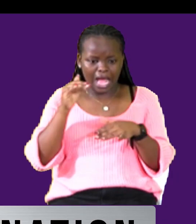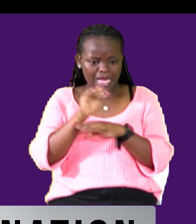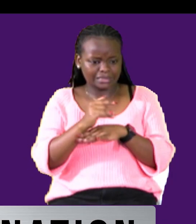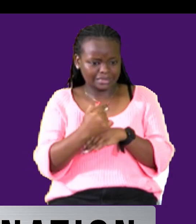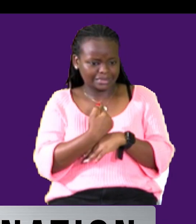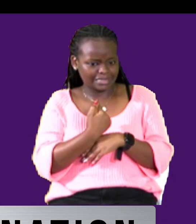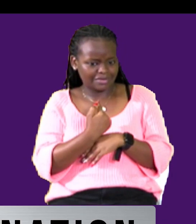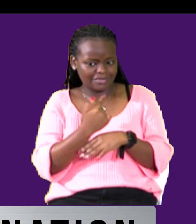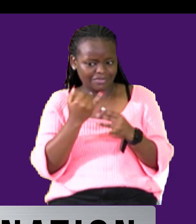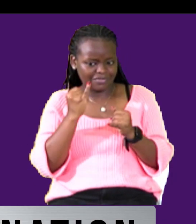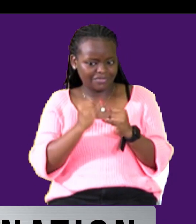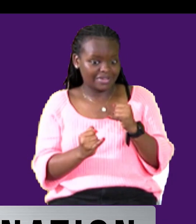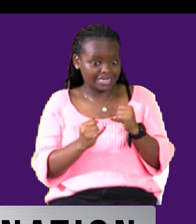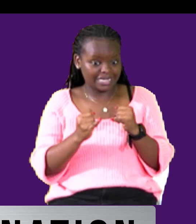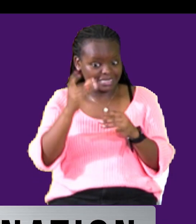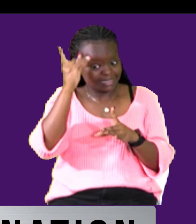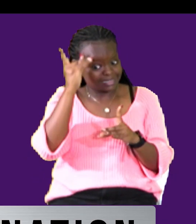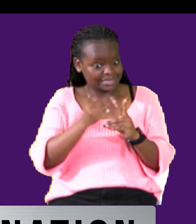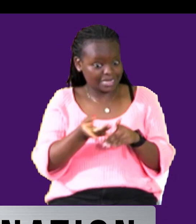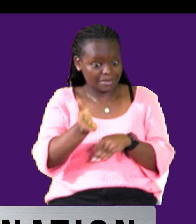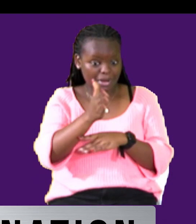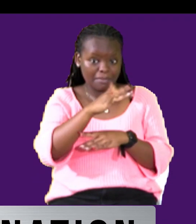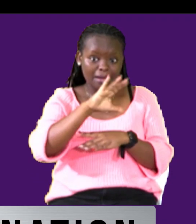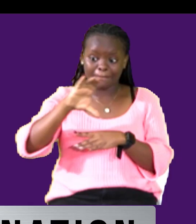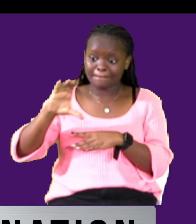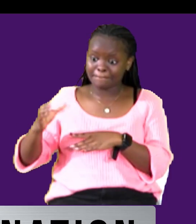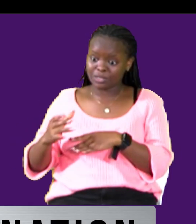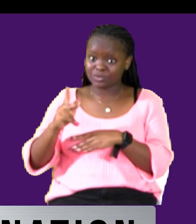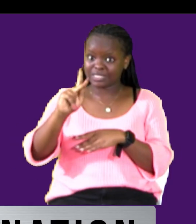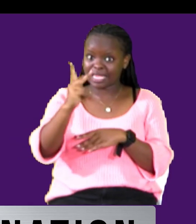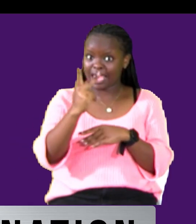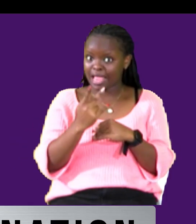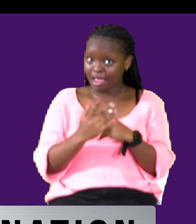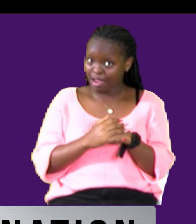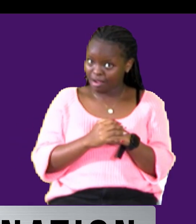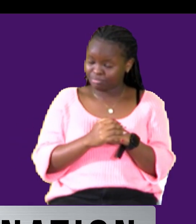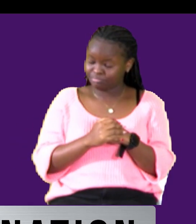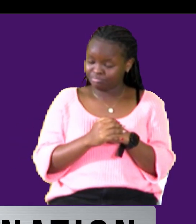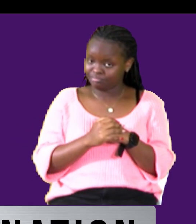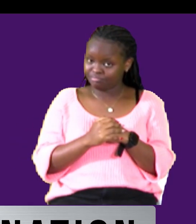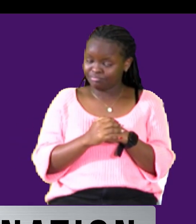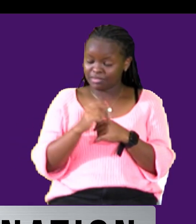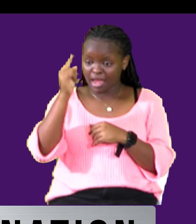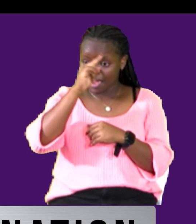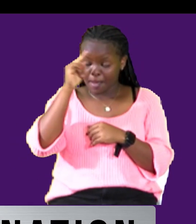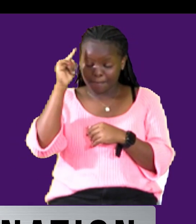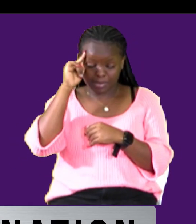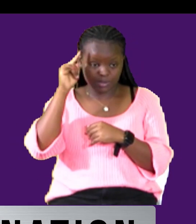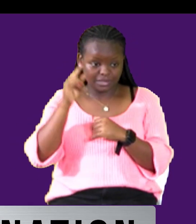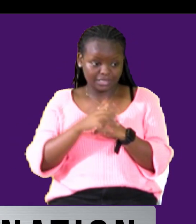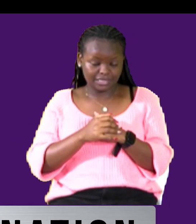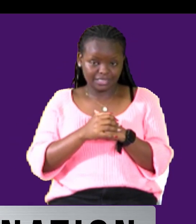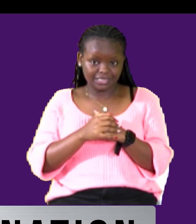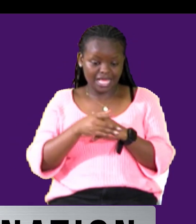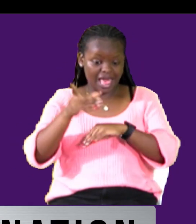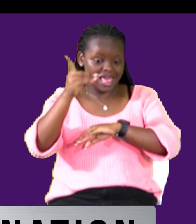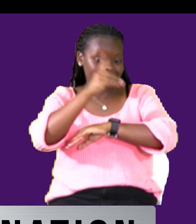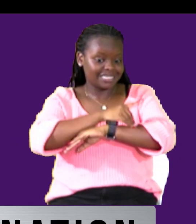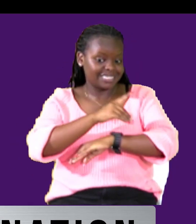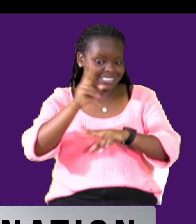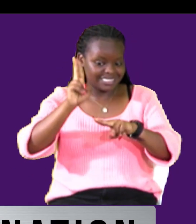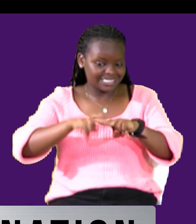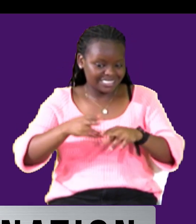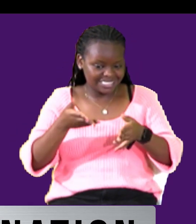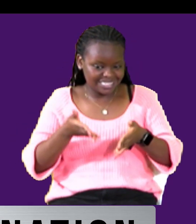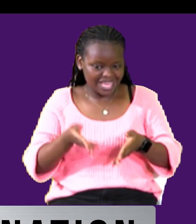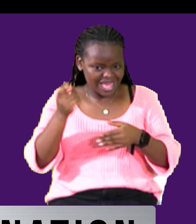finally the president has decided to go back to Mulima. Yes. Yes. Because the day we were sitting here, we